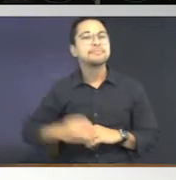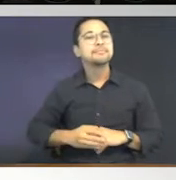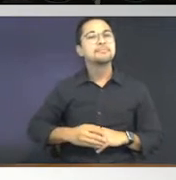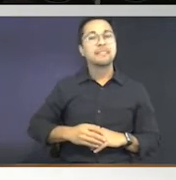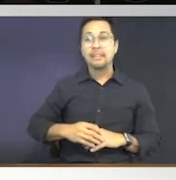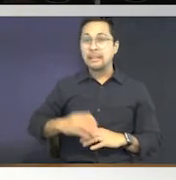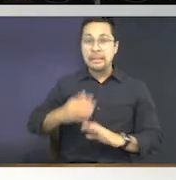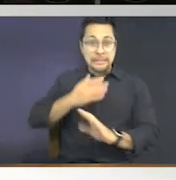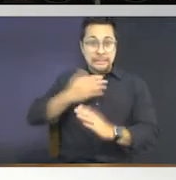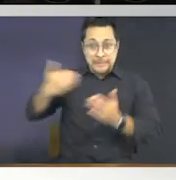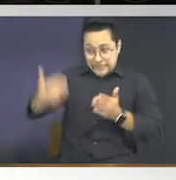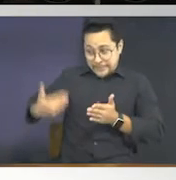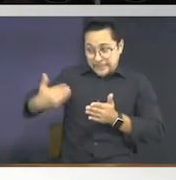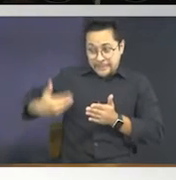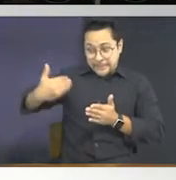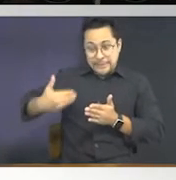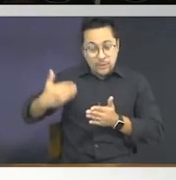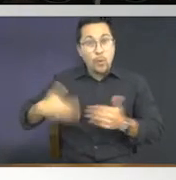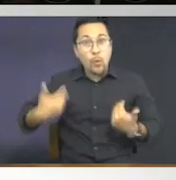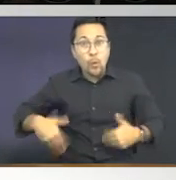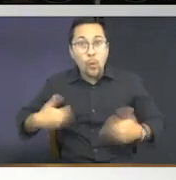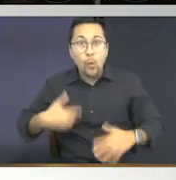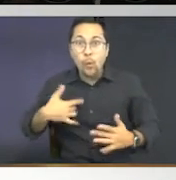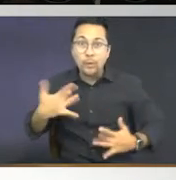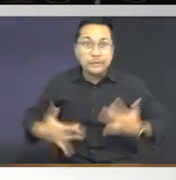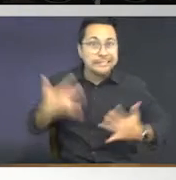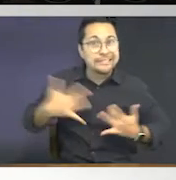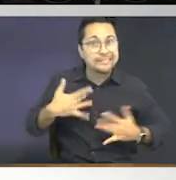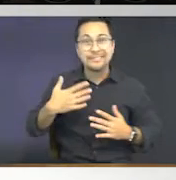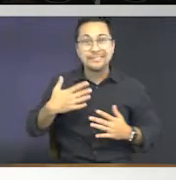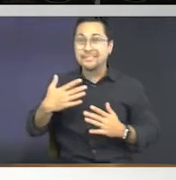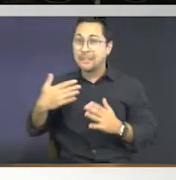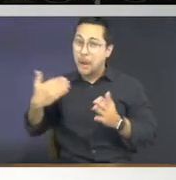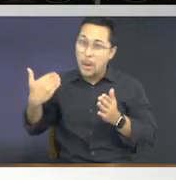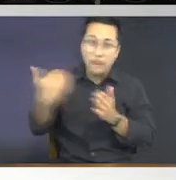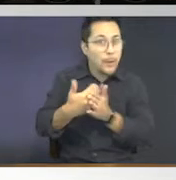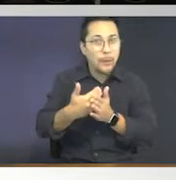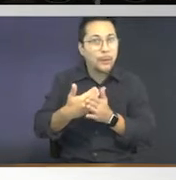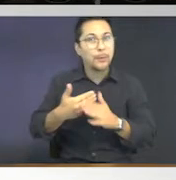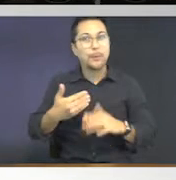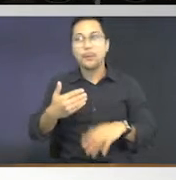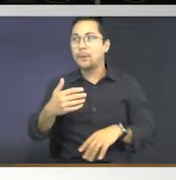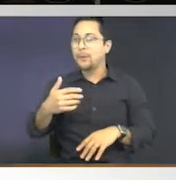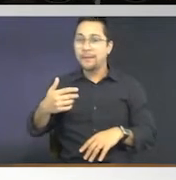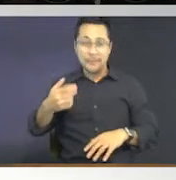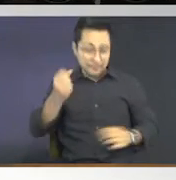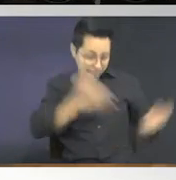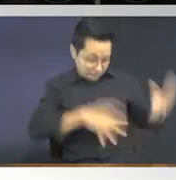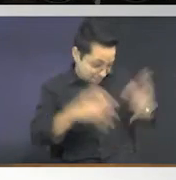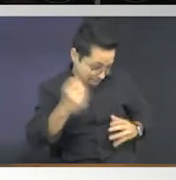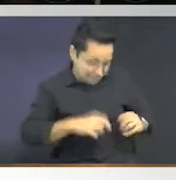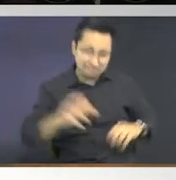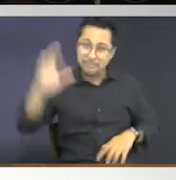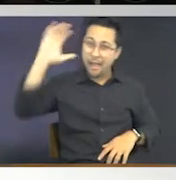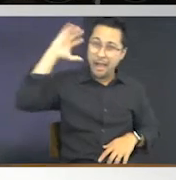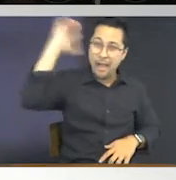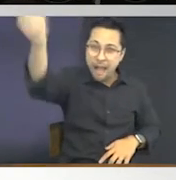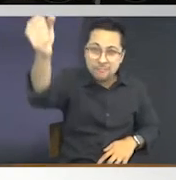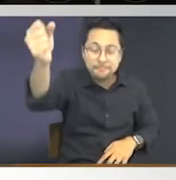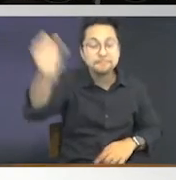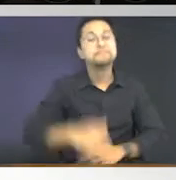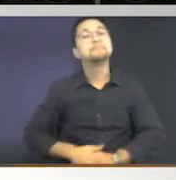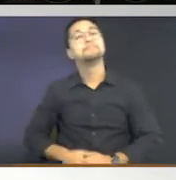eager anticipation, the day finally arrives. You pack your bags and off you go.